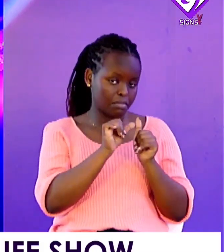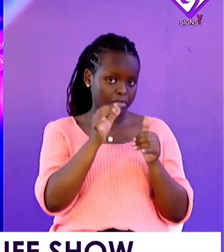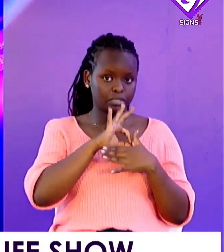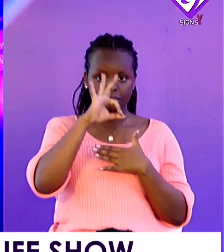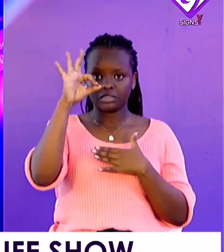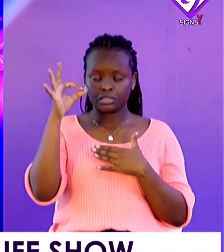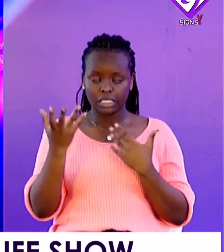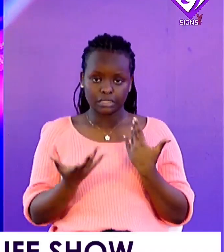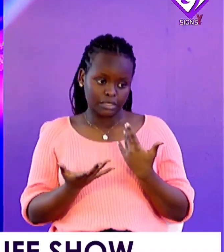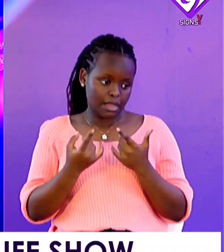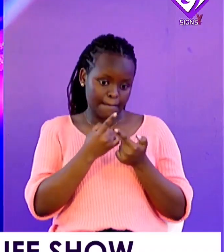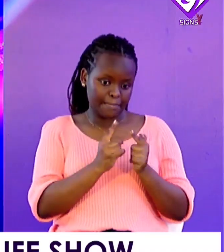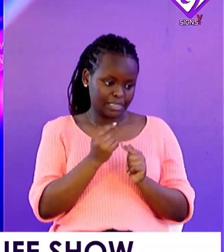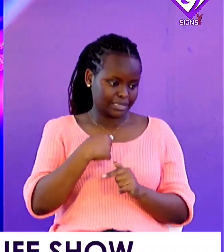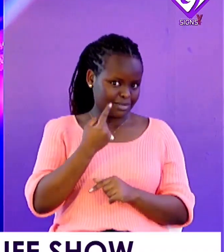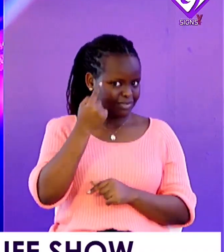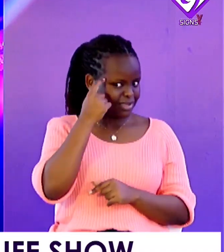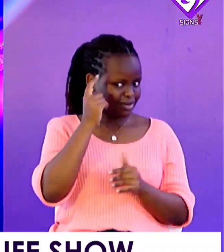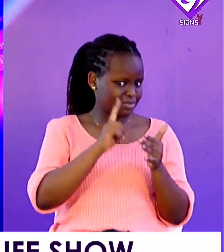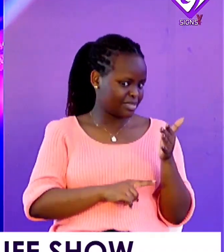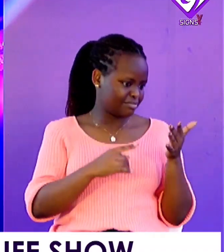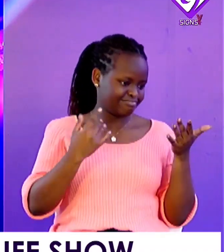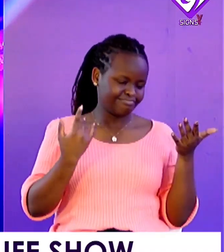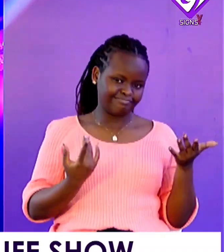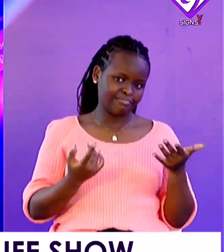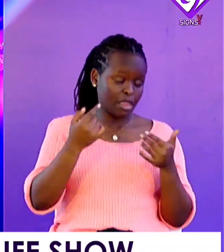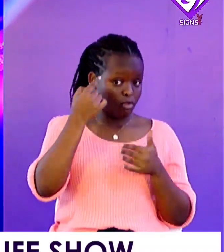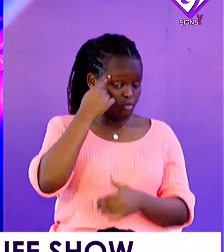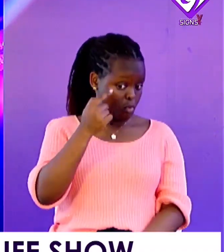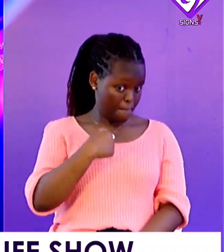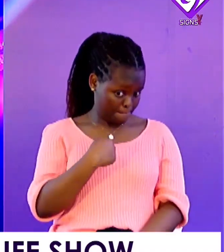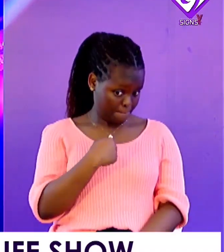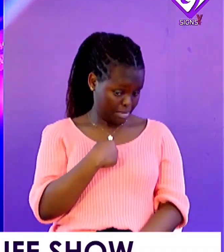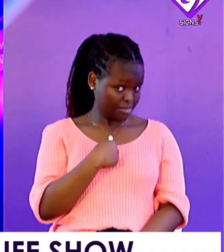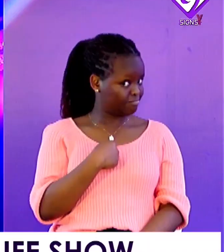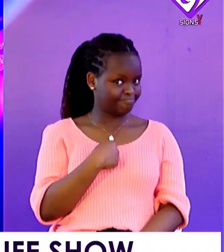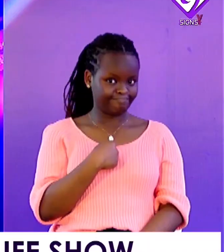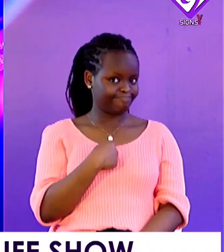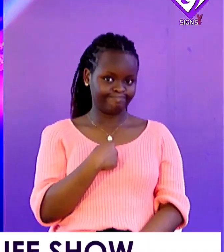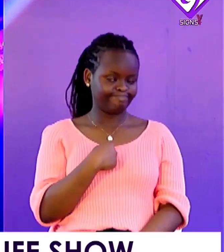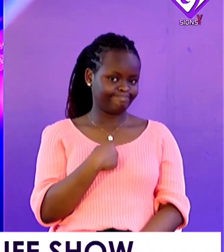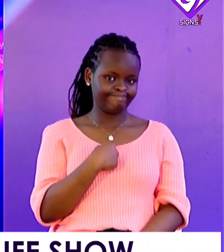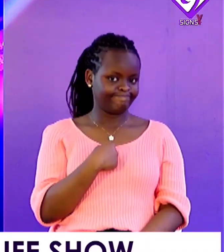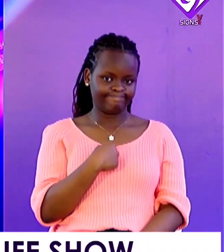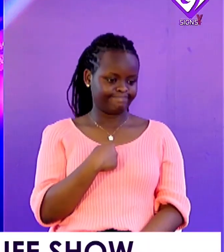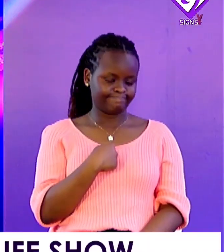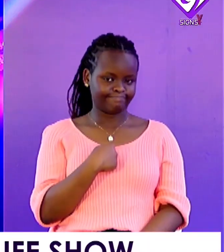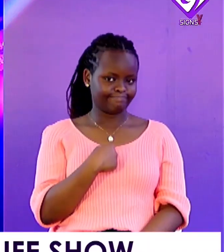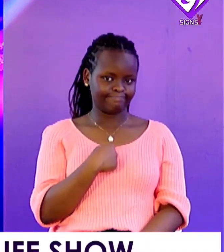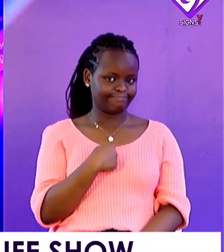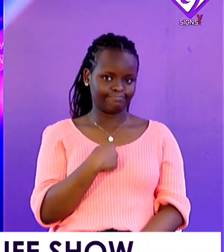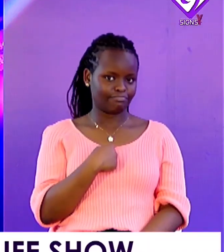Yeah. But I think for me, I guess it's